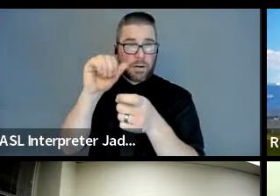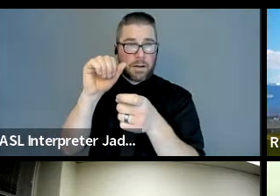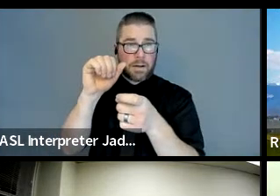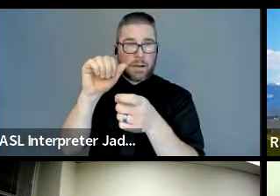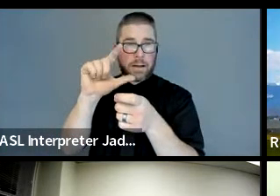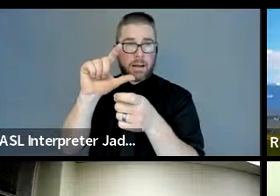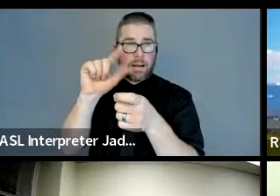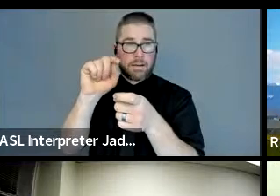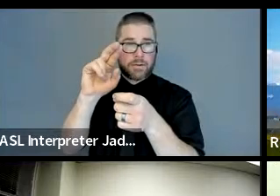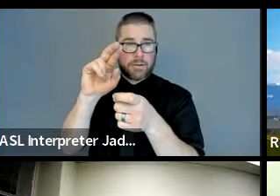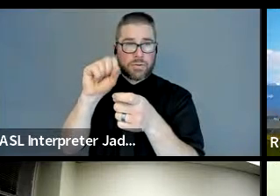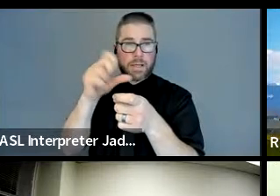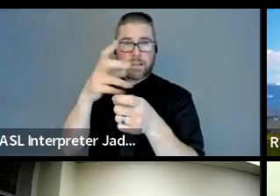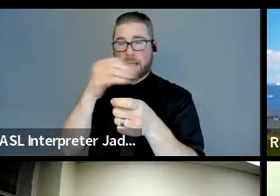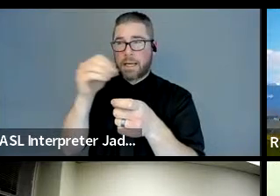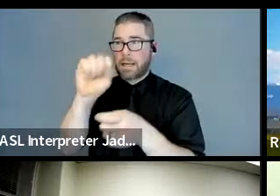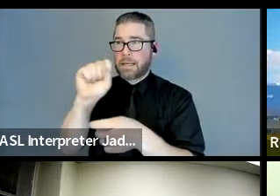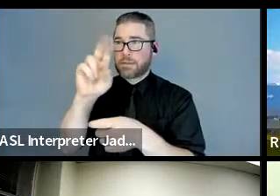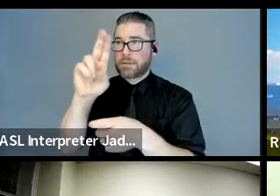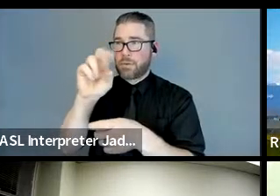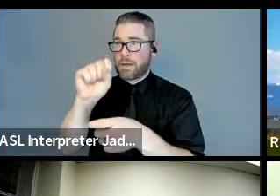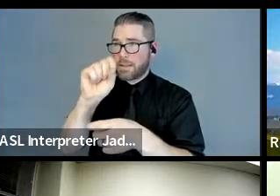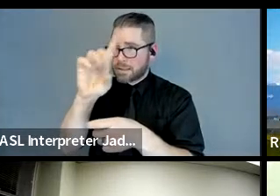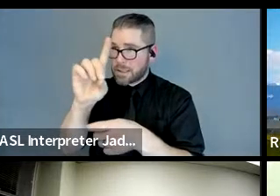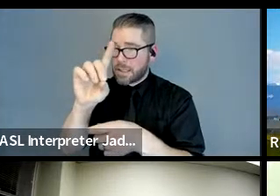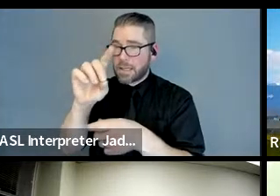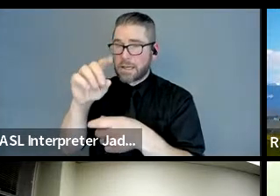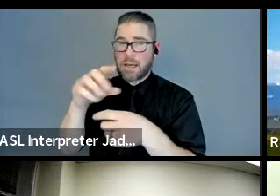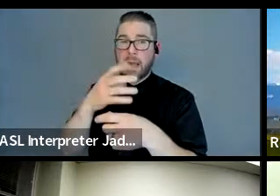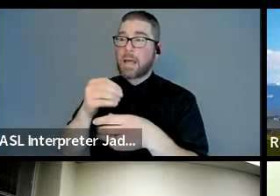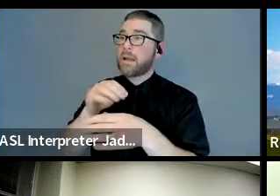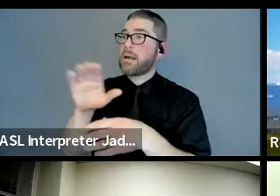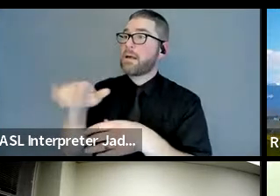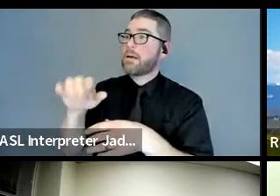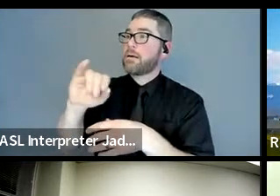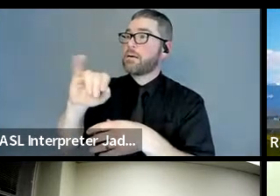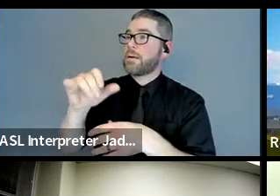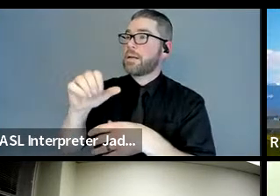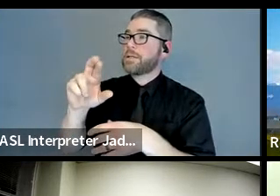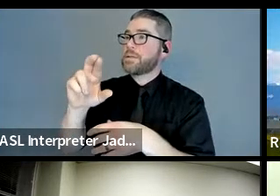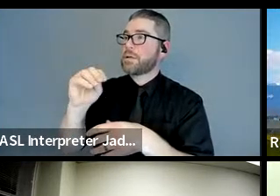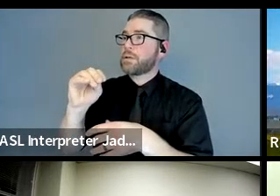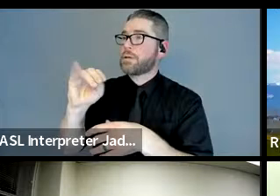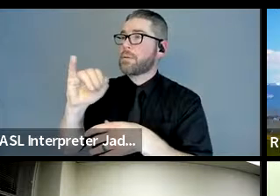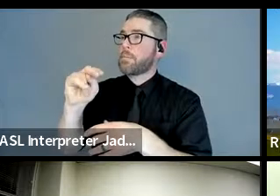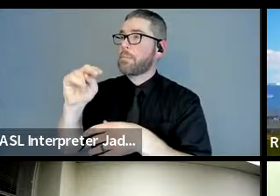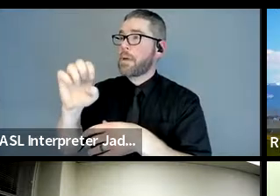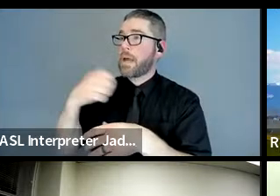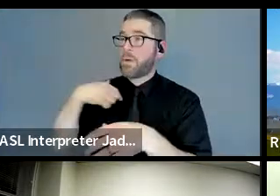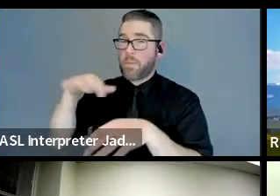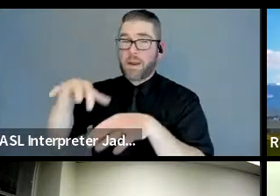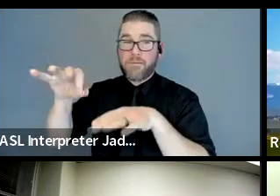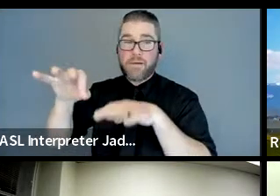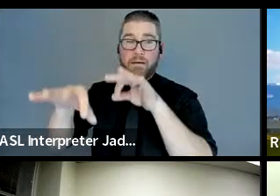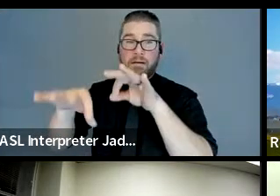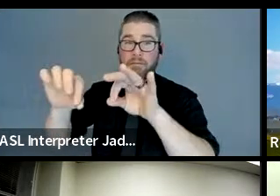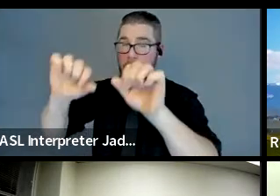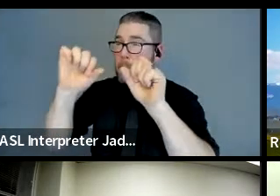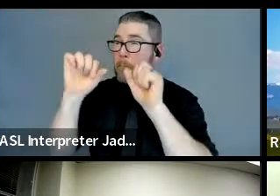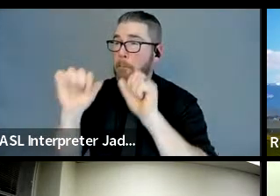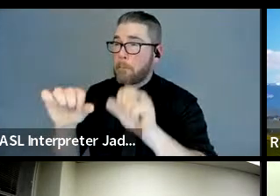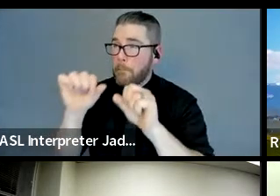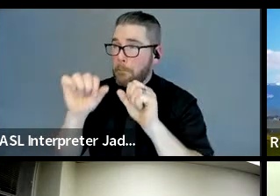Germain. We've identified 3 highly likely sites. One of them is Hazleton